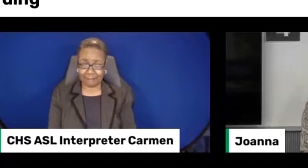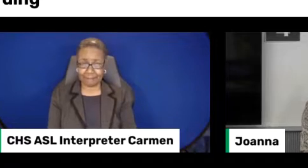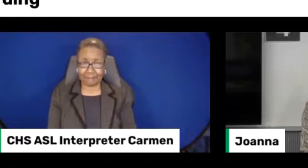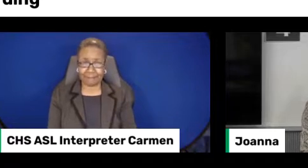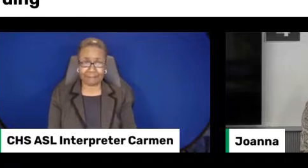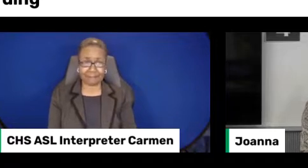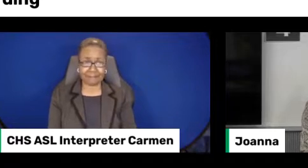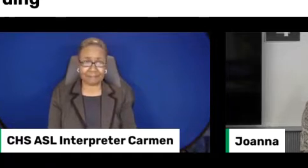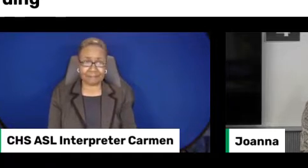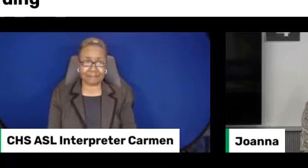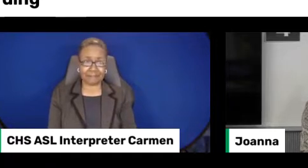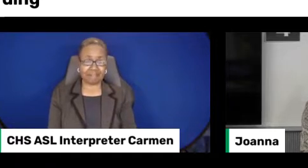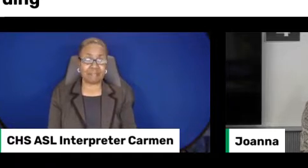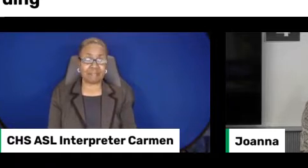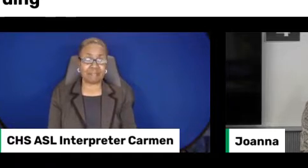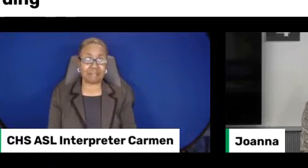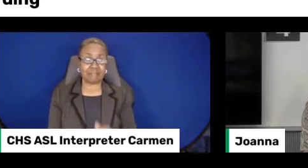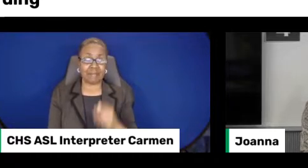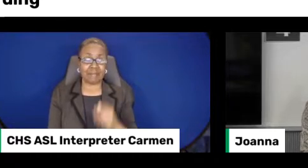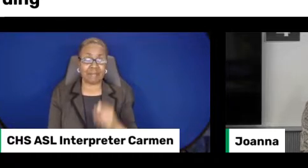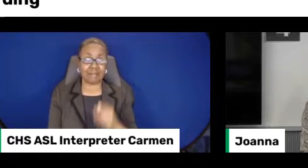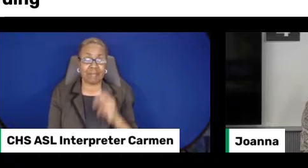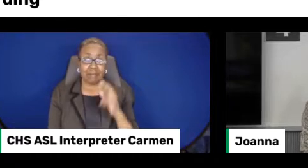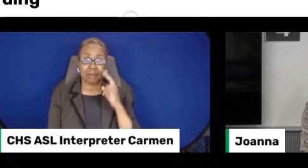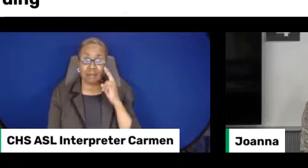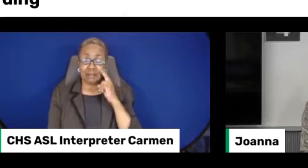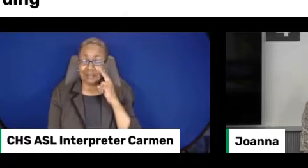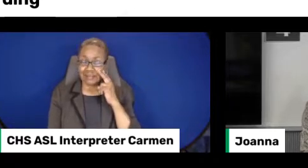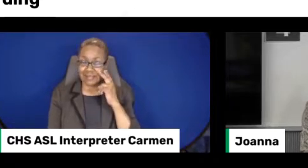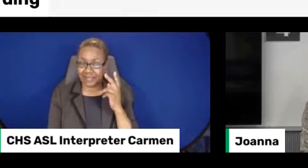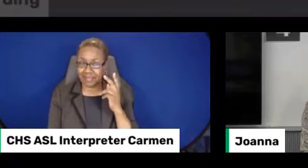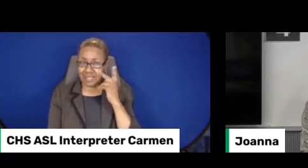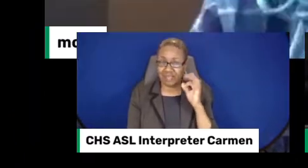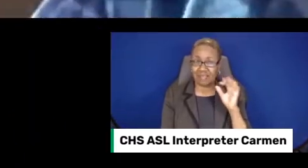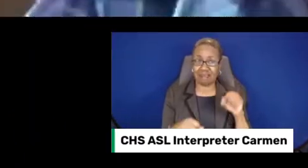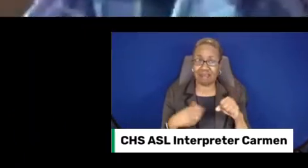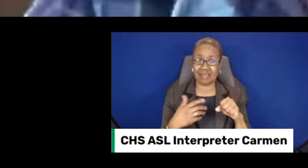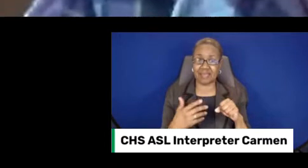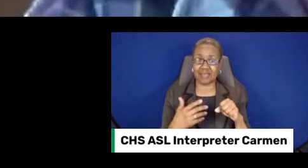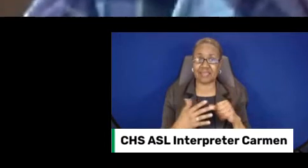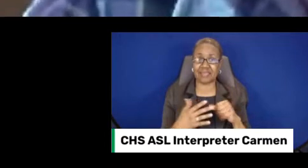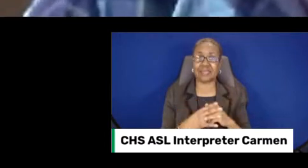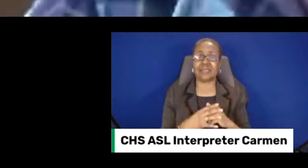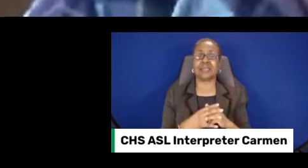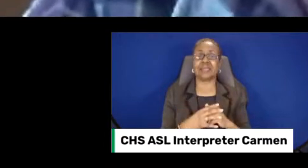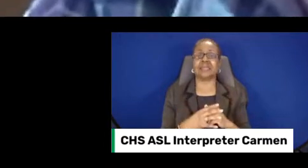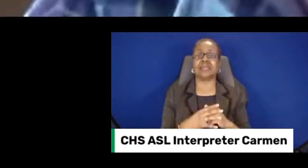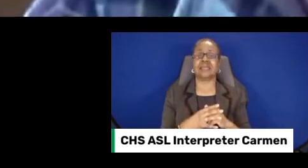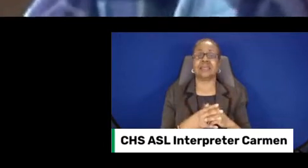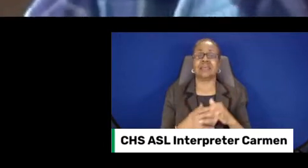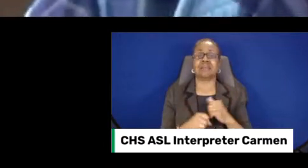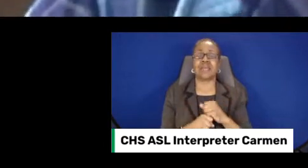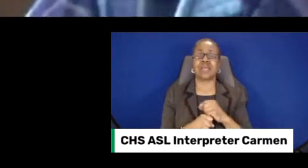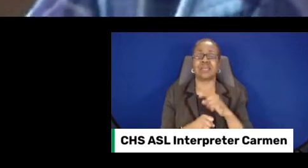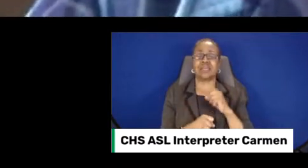let's see. Let me see if I can make this